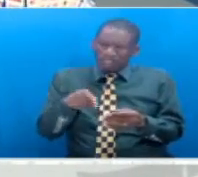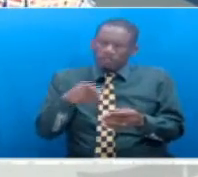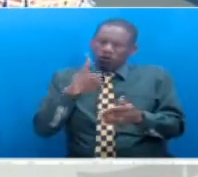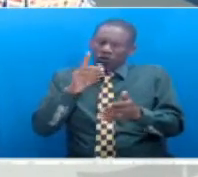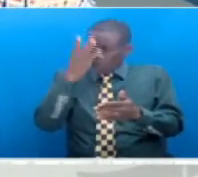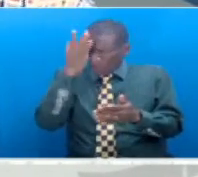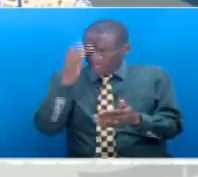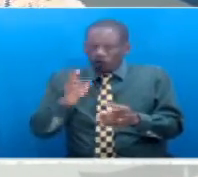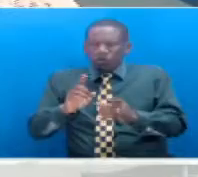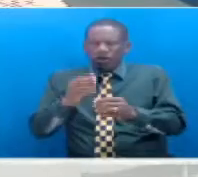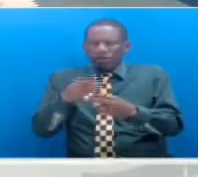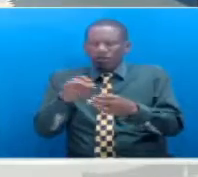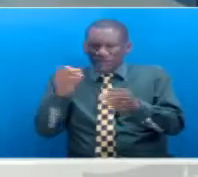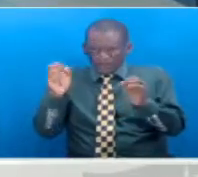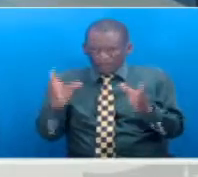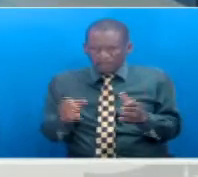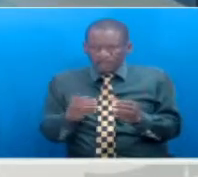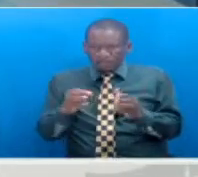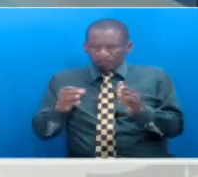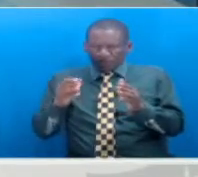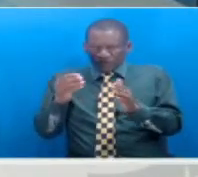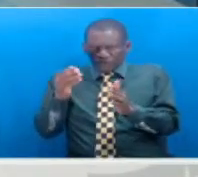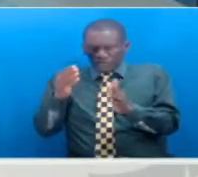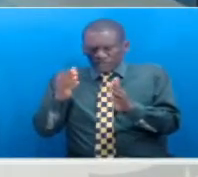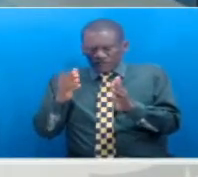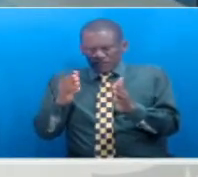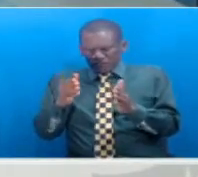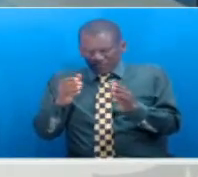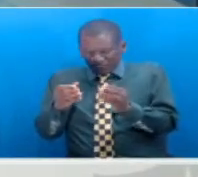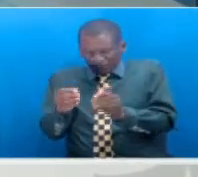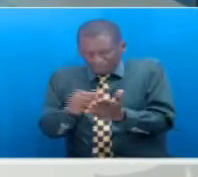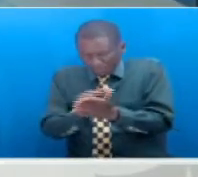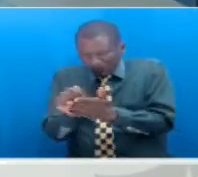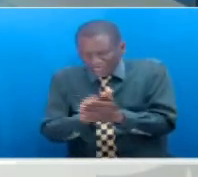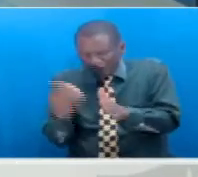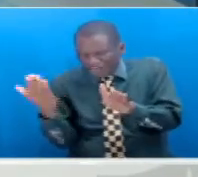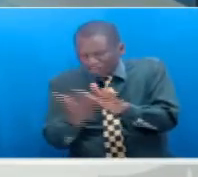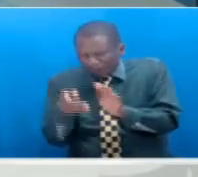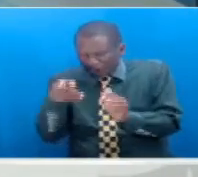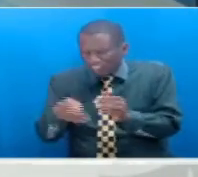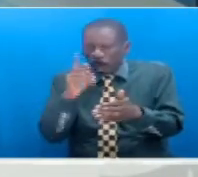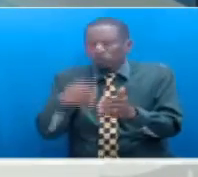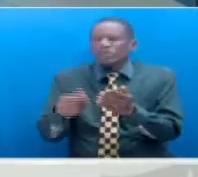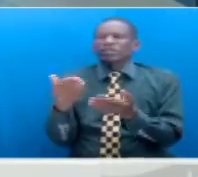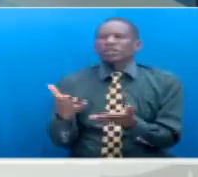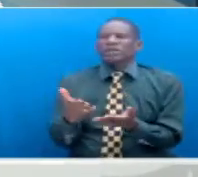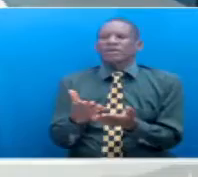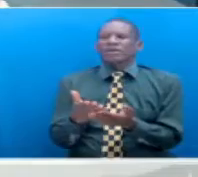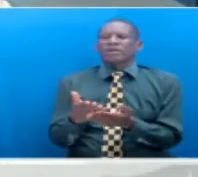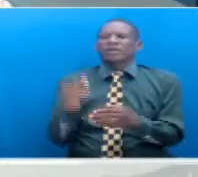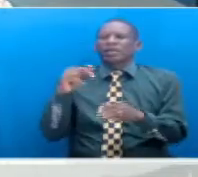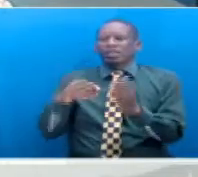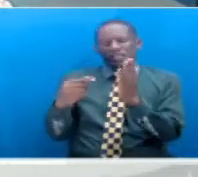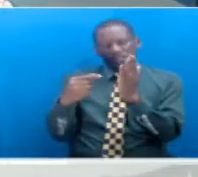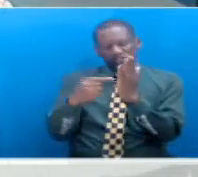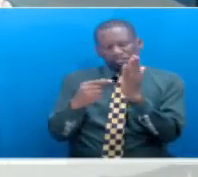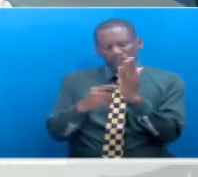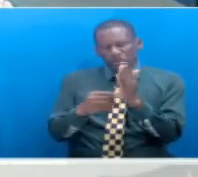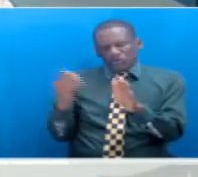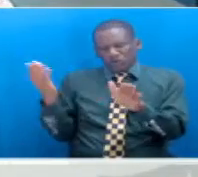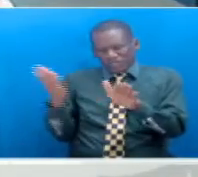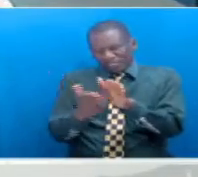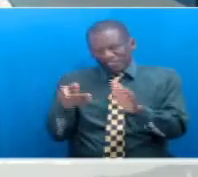happening? Because the physical register is what exists in the digital register